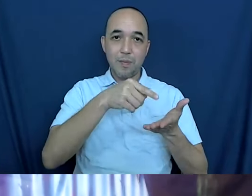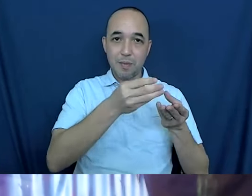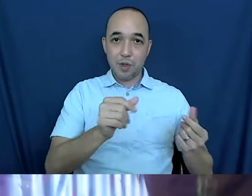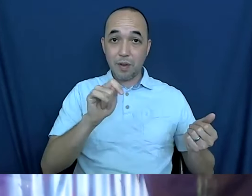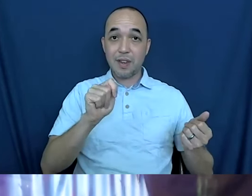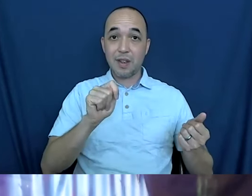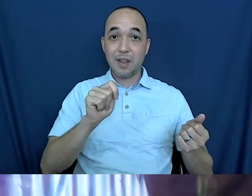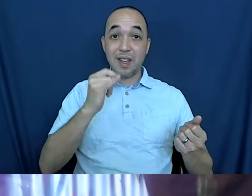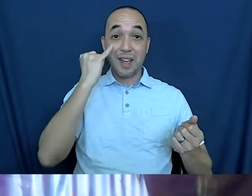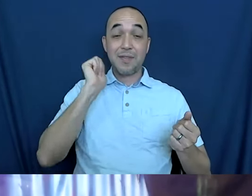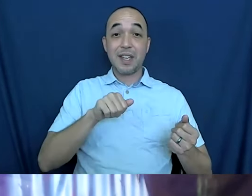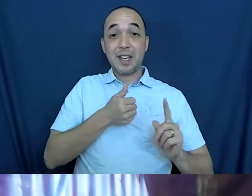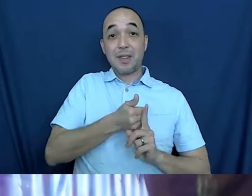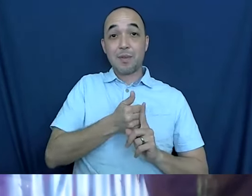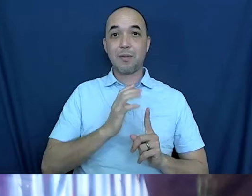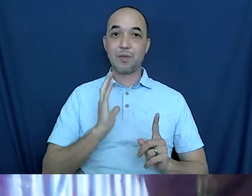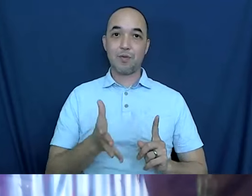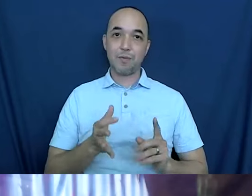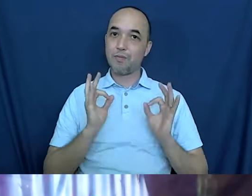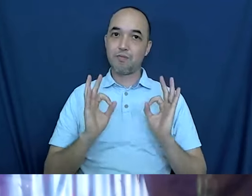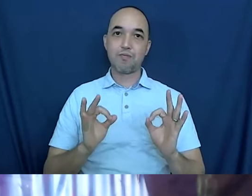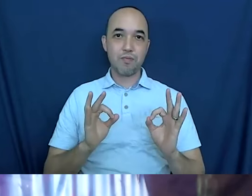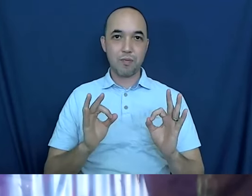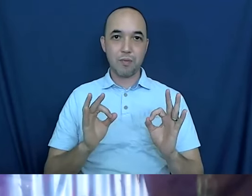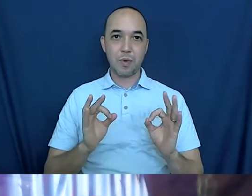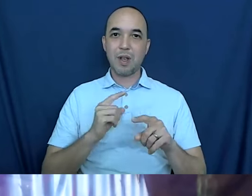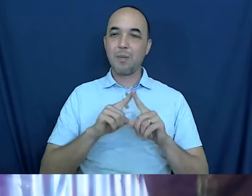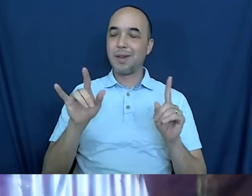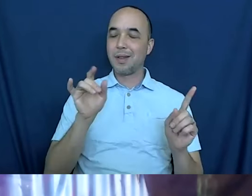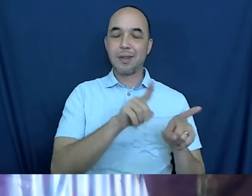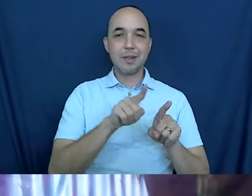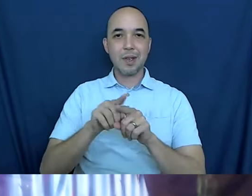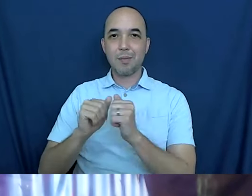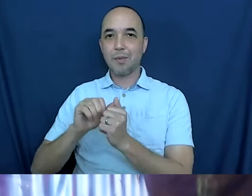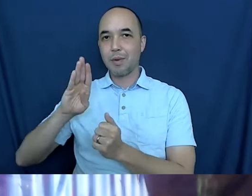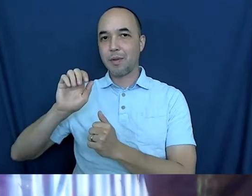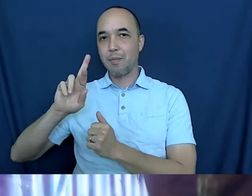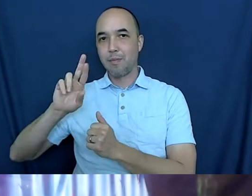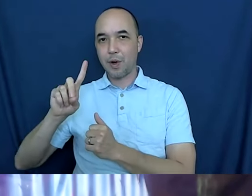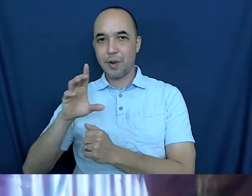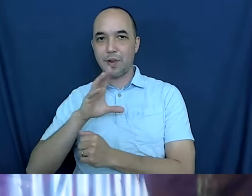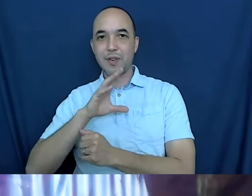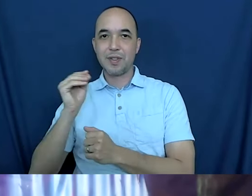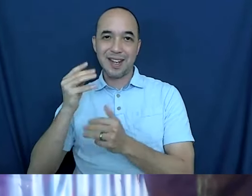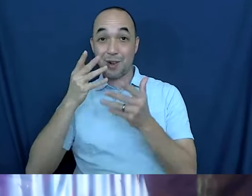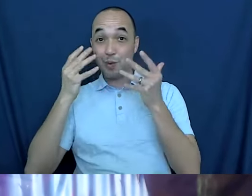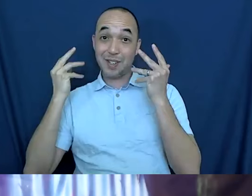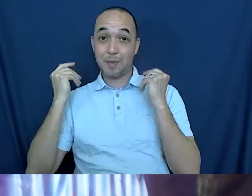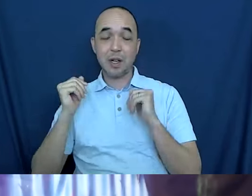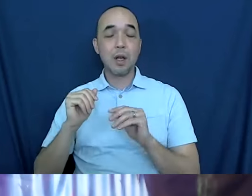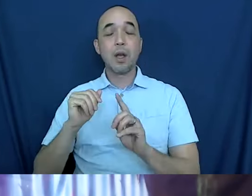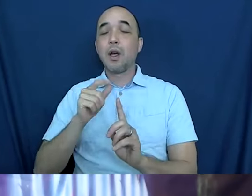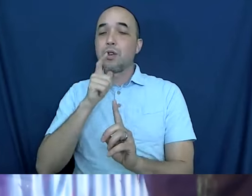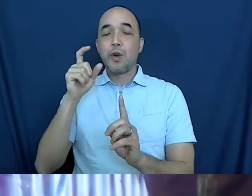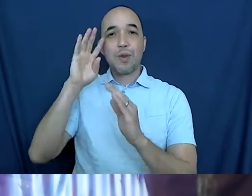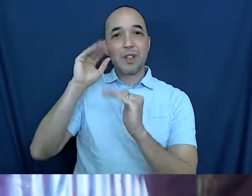great, but it's the same with bards and charisma. Like, you should not expect that your player who is